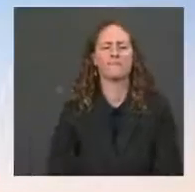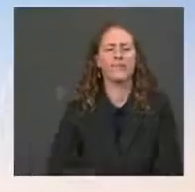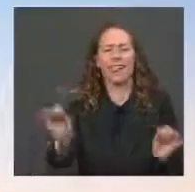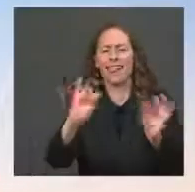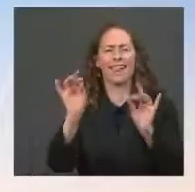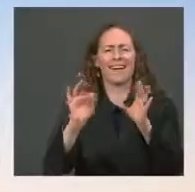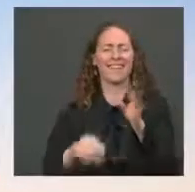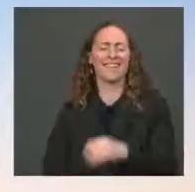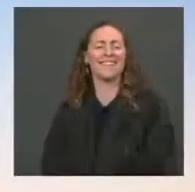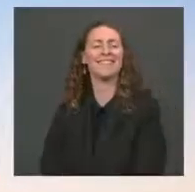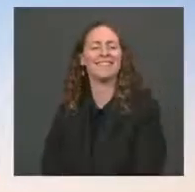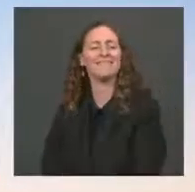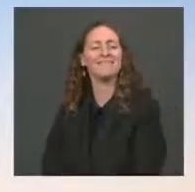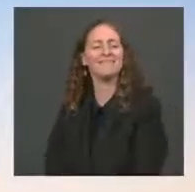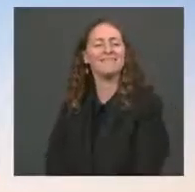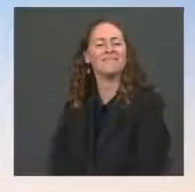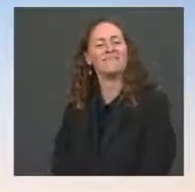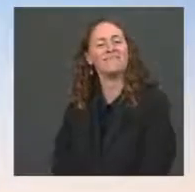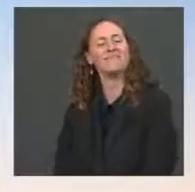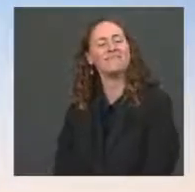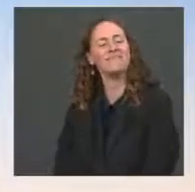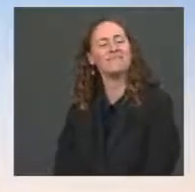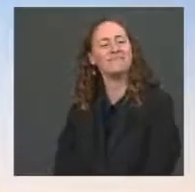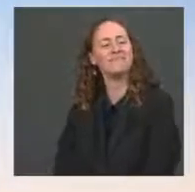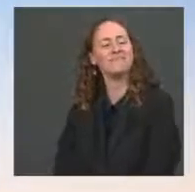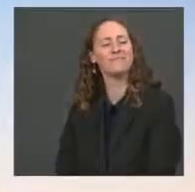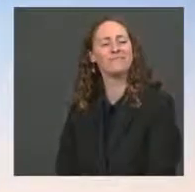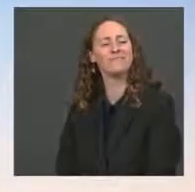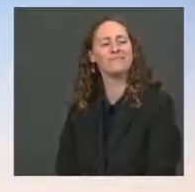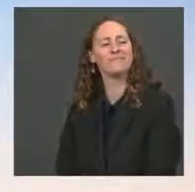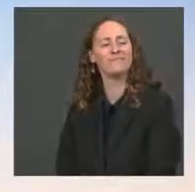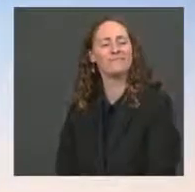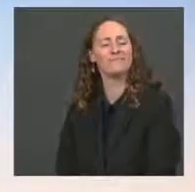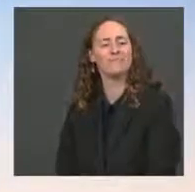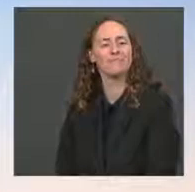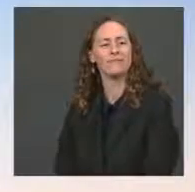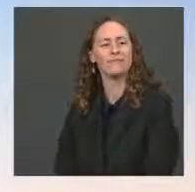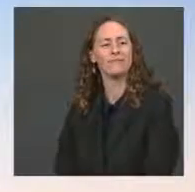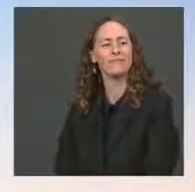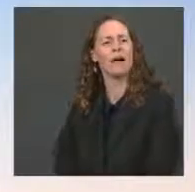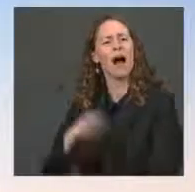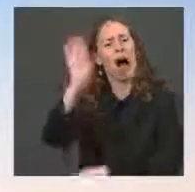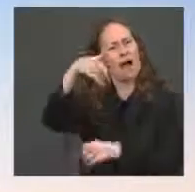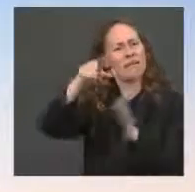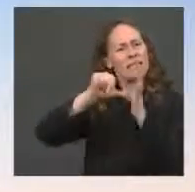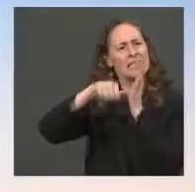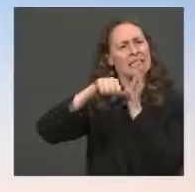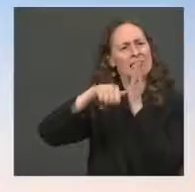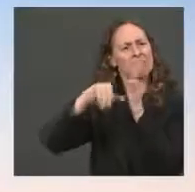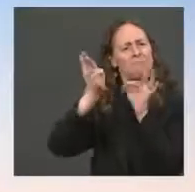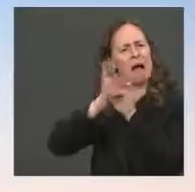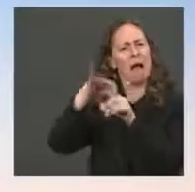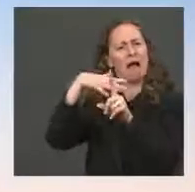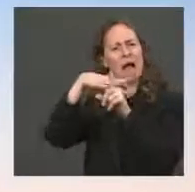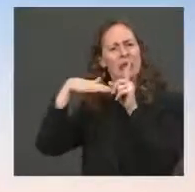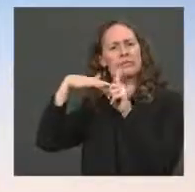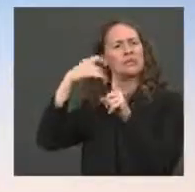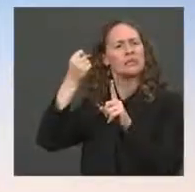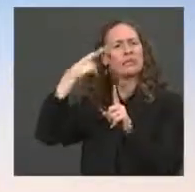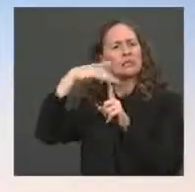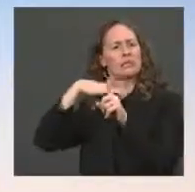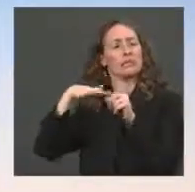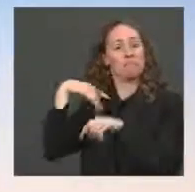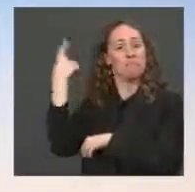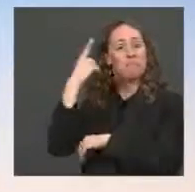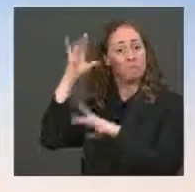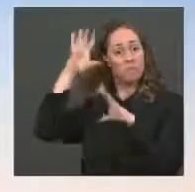Larry Nassar. Go ahead. Thank you, Jen. Just to put a finer point on it, because you brought up the context a couple of times, does President Biden believe that General Milley may have been acting in